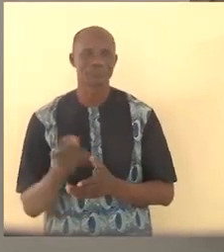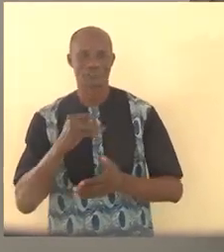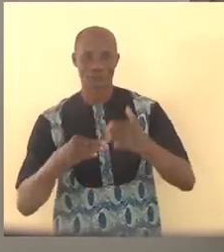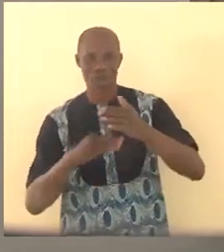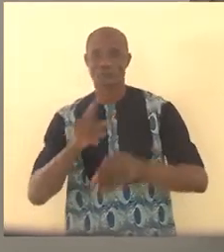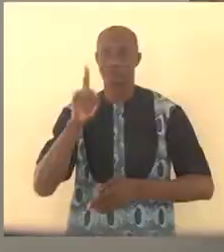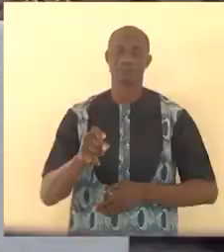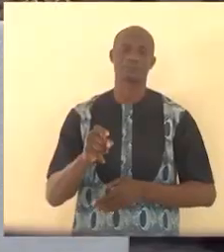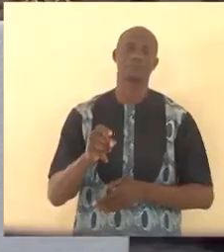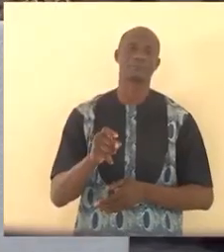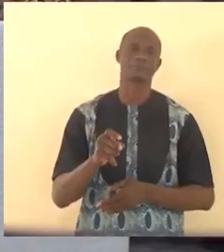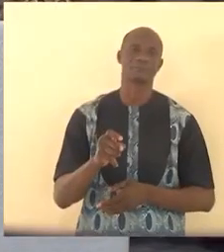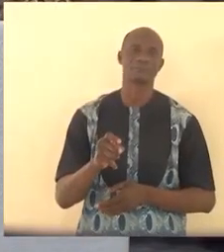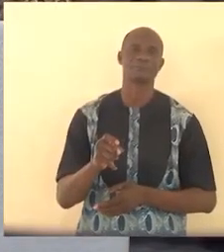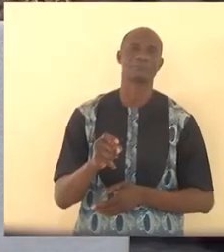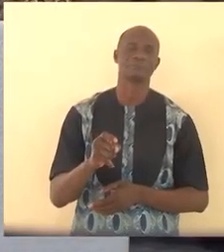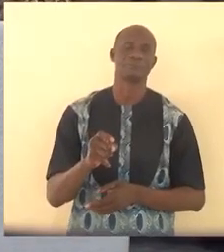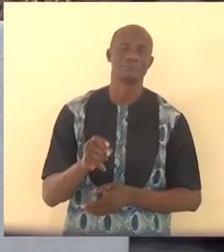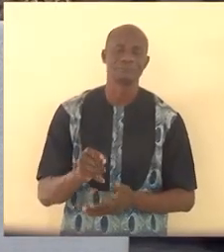The fundamental question